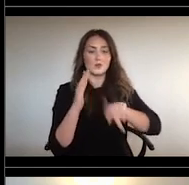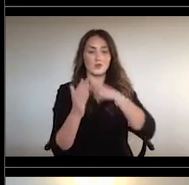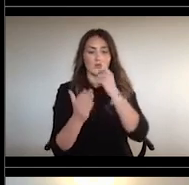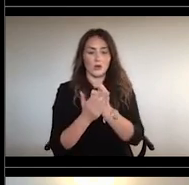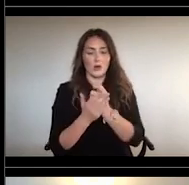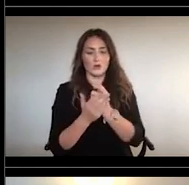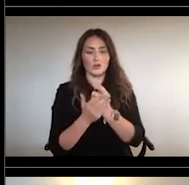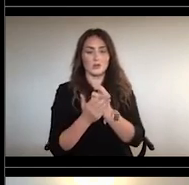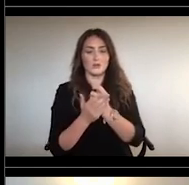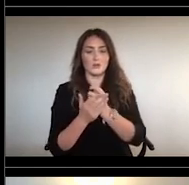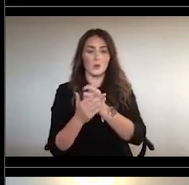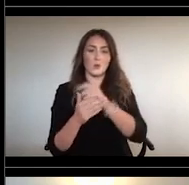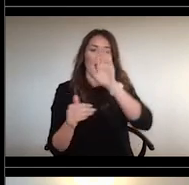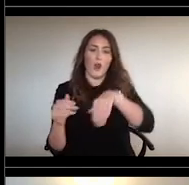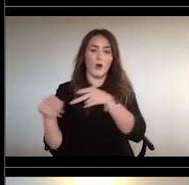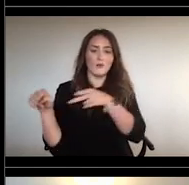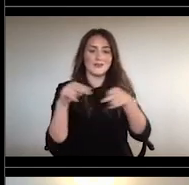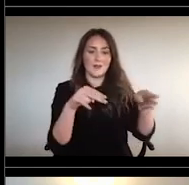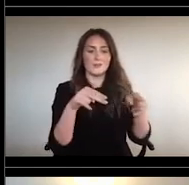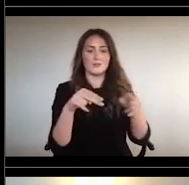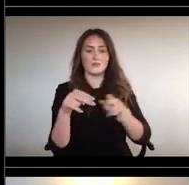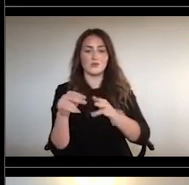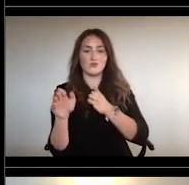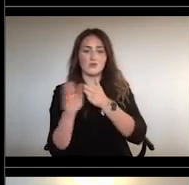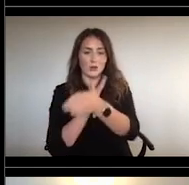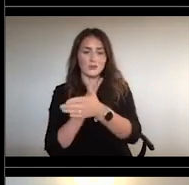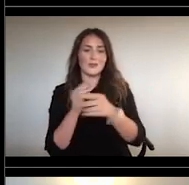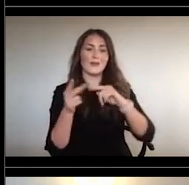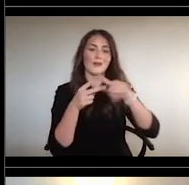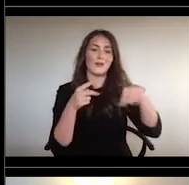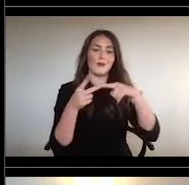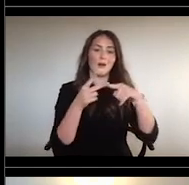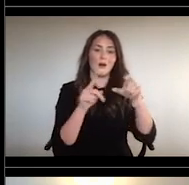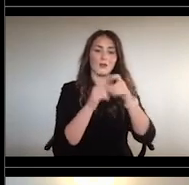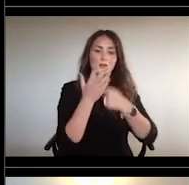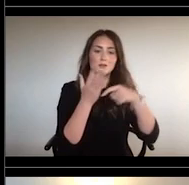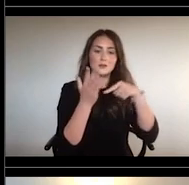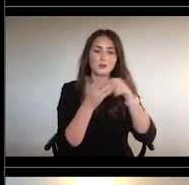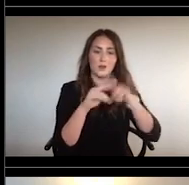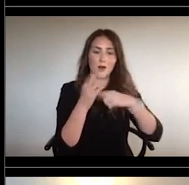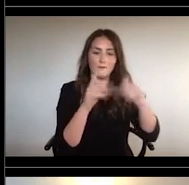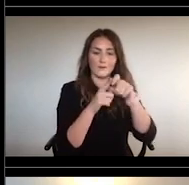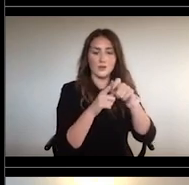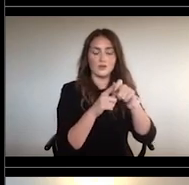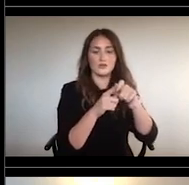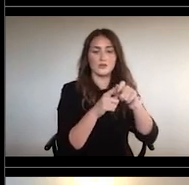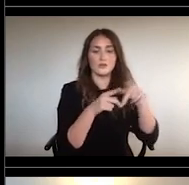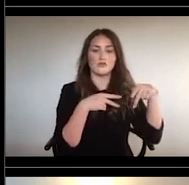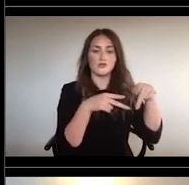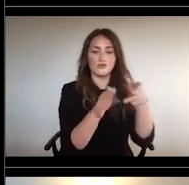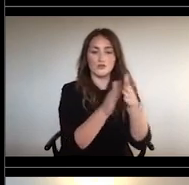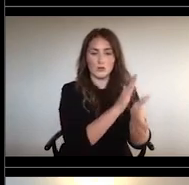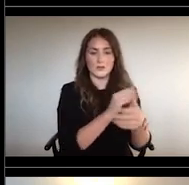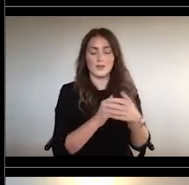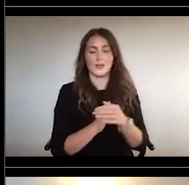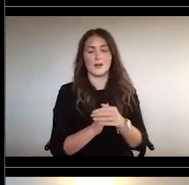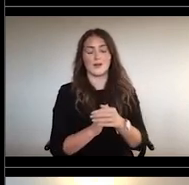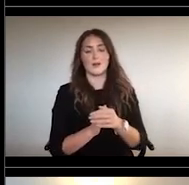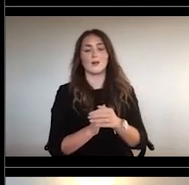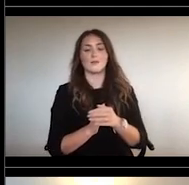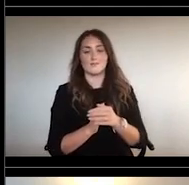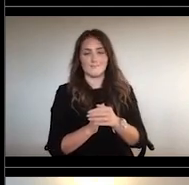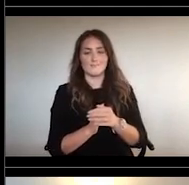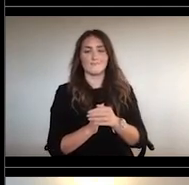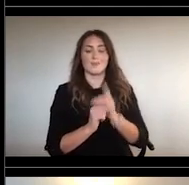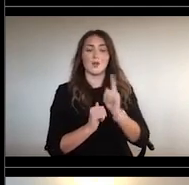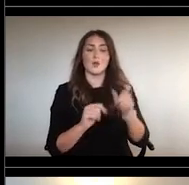like the Lower Thames Crossing and the Dartford Crossing. The charge currently levied on the Dartford Crossing is designed to manage